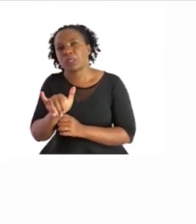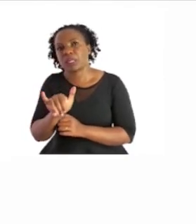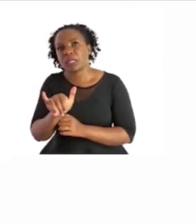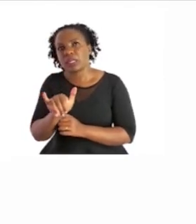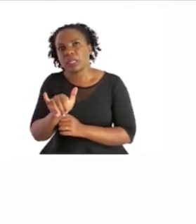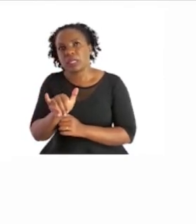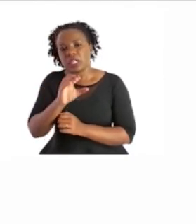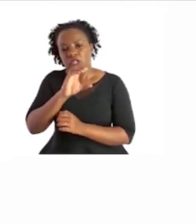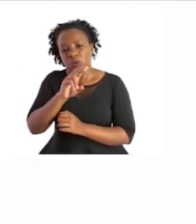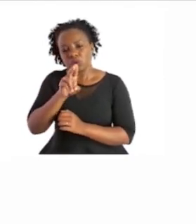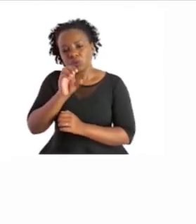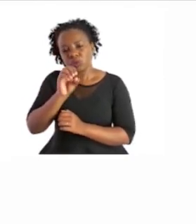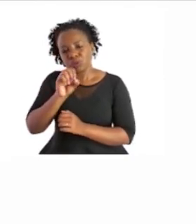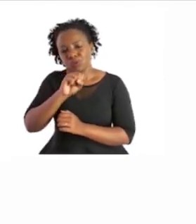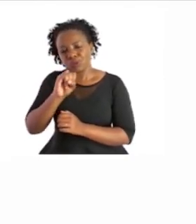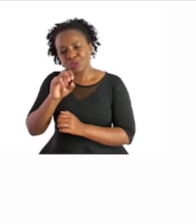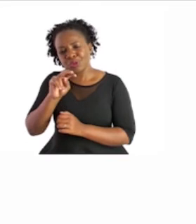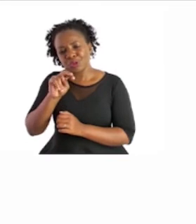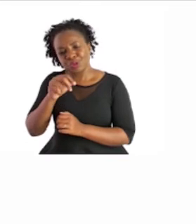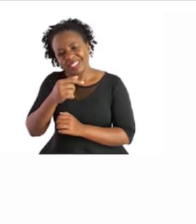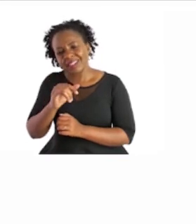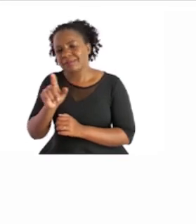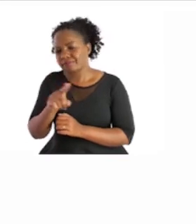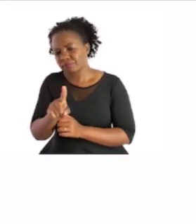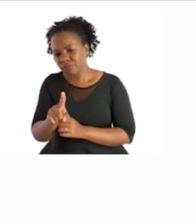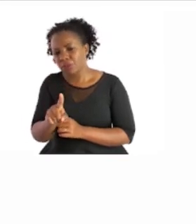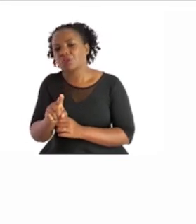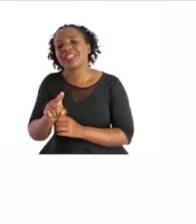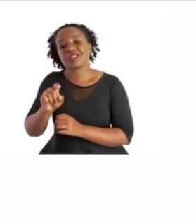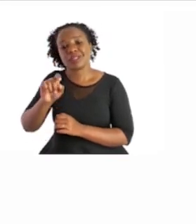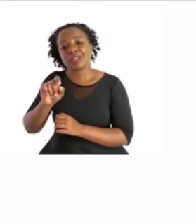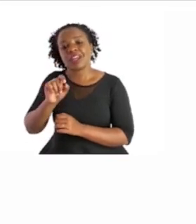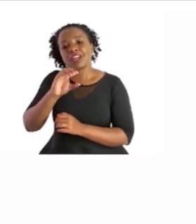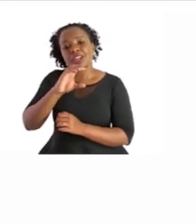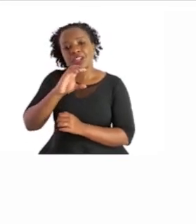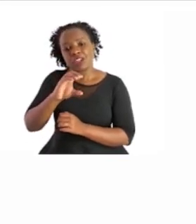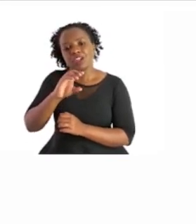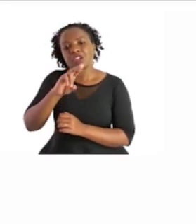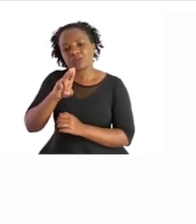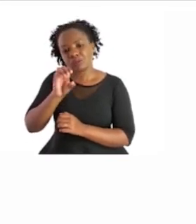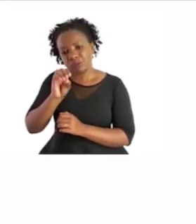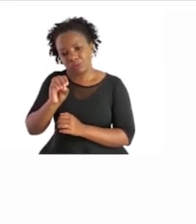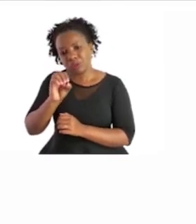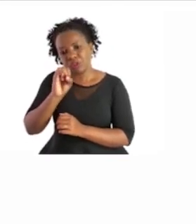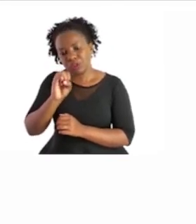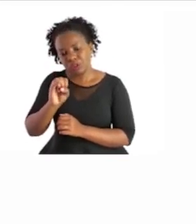says choosing, it's supposed to be choice. C-H-O-I-C-E.